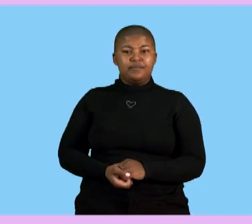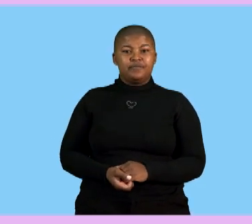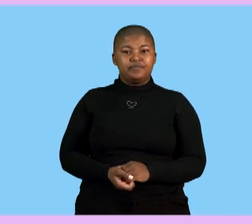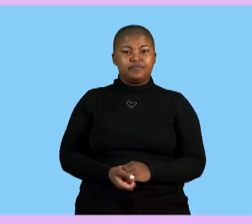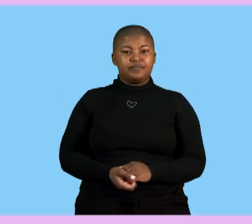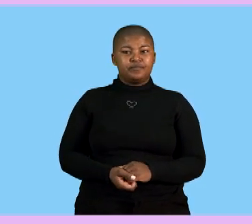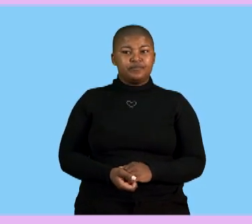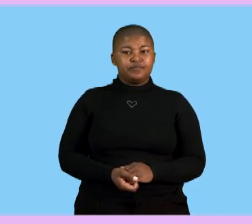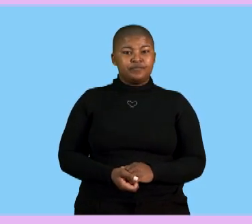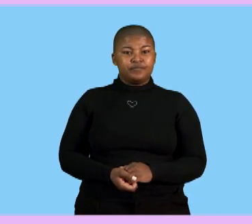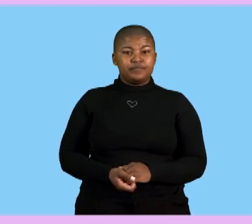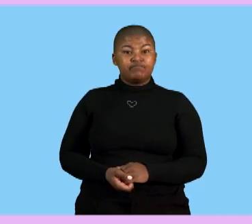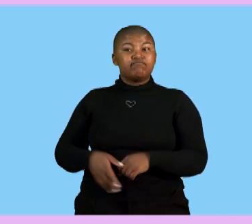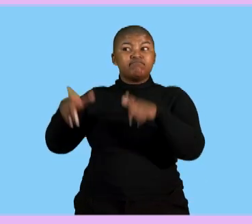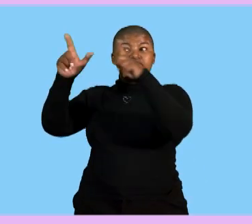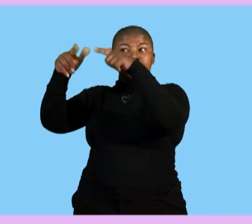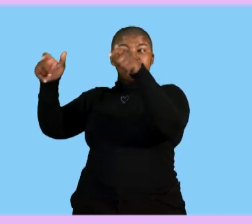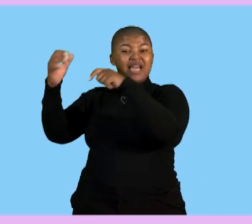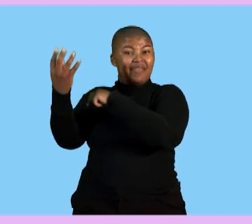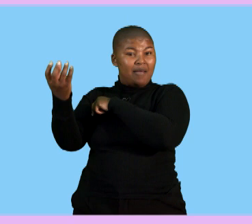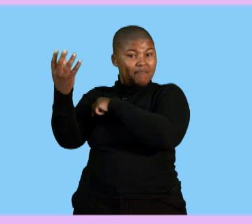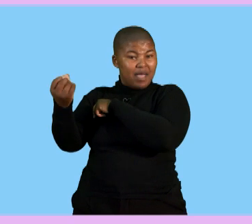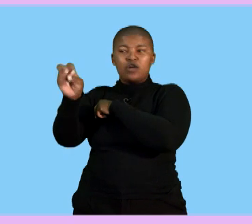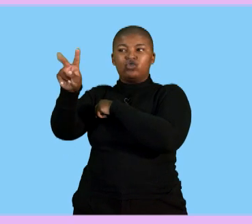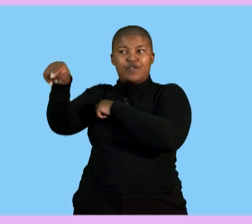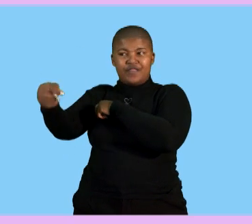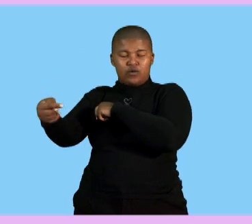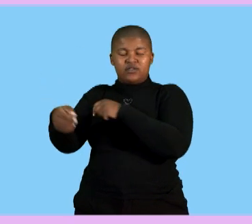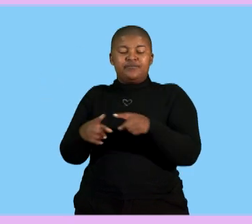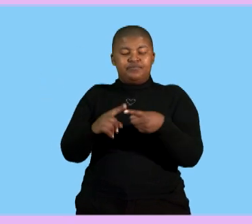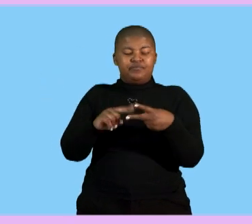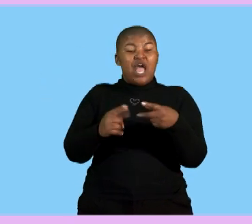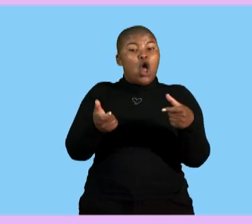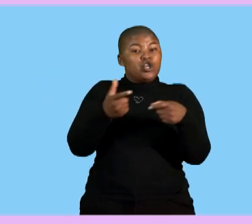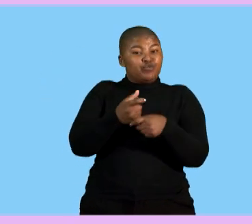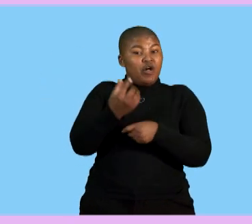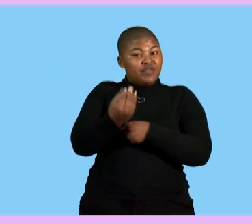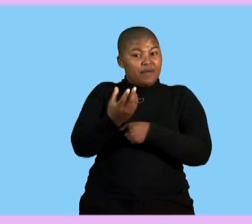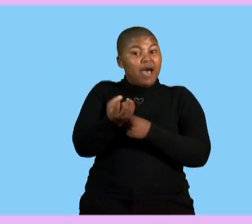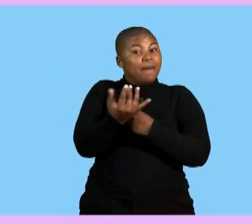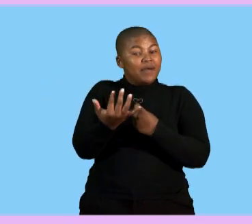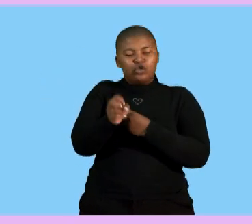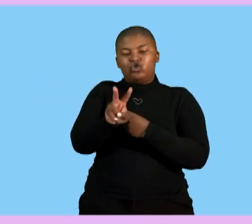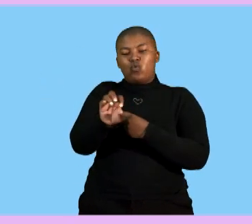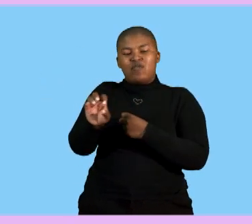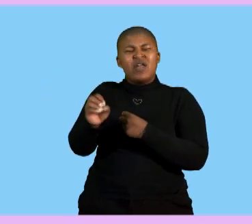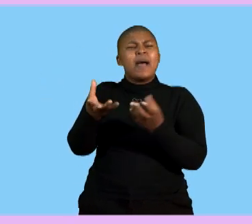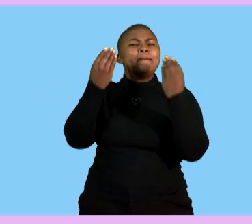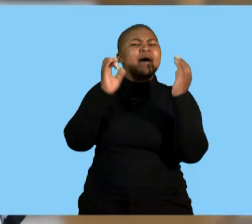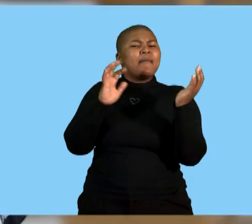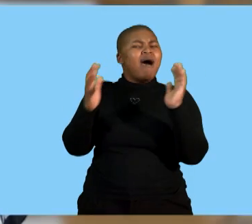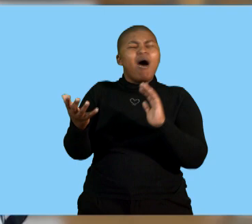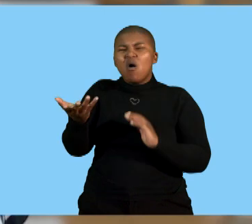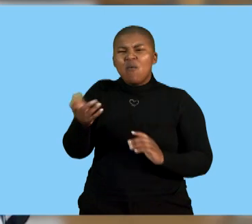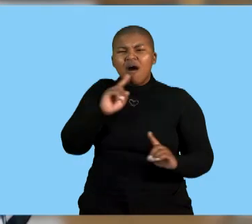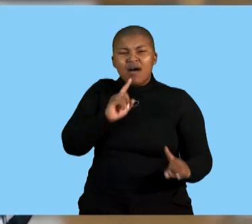200. So the maximum is 2,000 and the minimum is 200. How